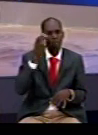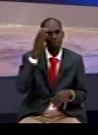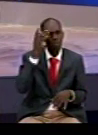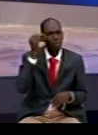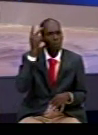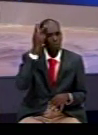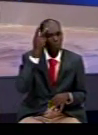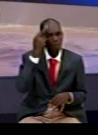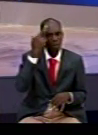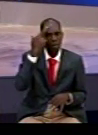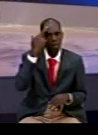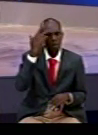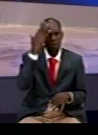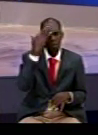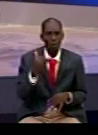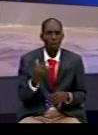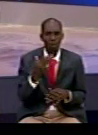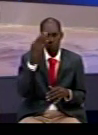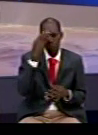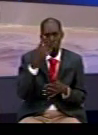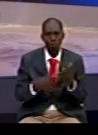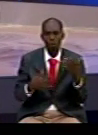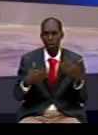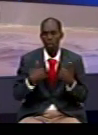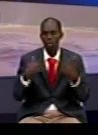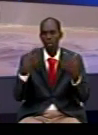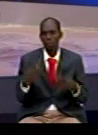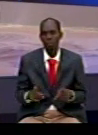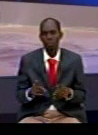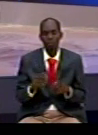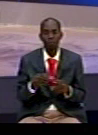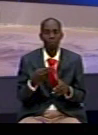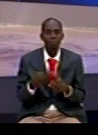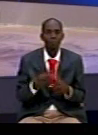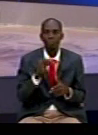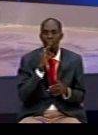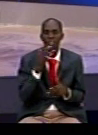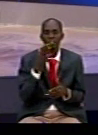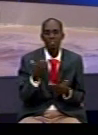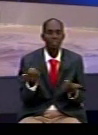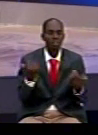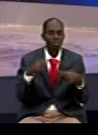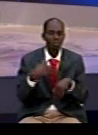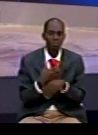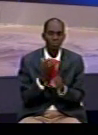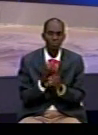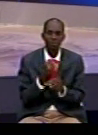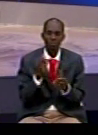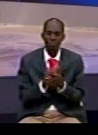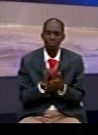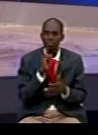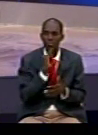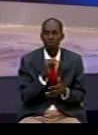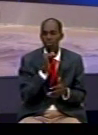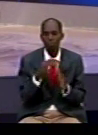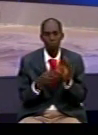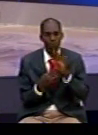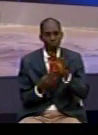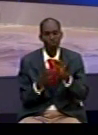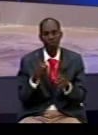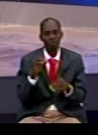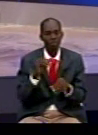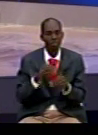the reason why, and knew what had happened. Neither is there any creature that is not manifest in his